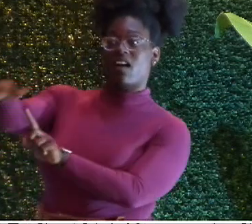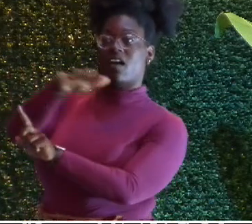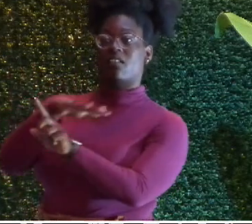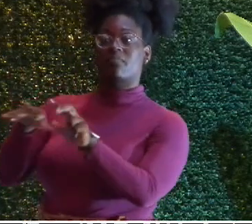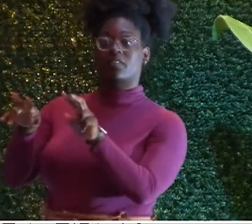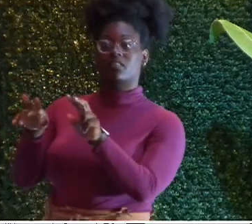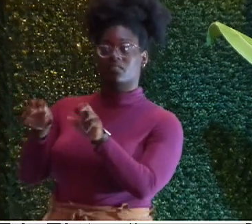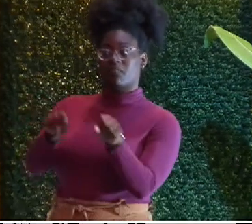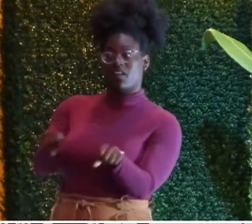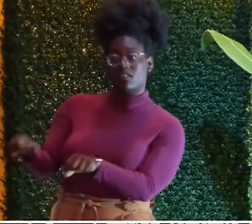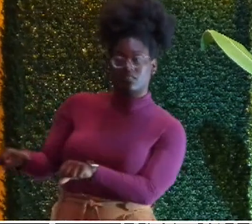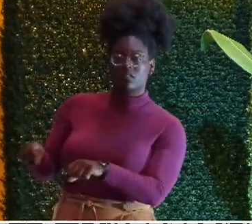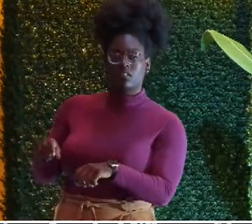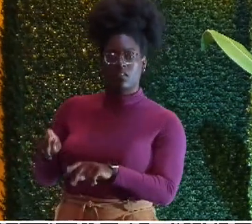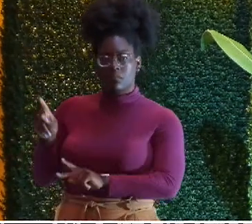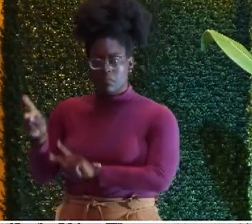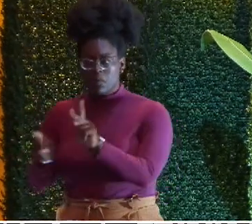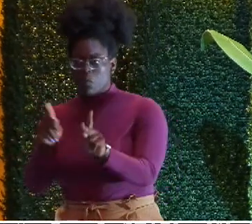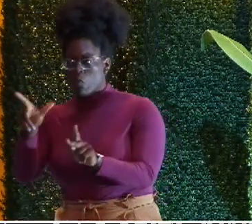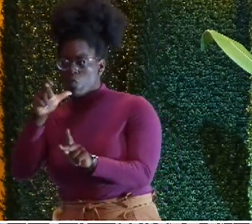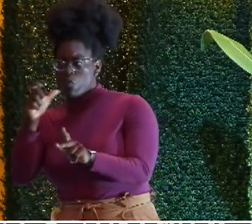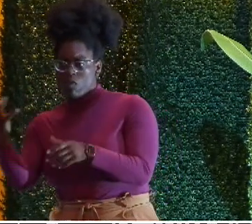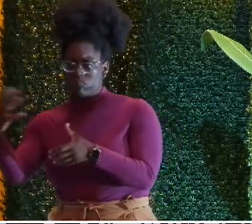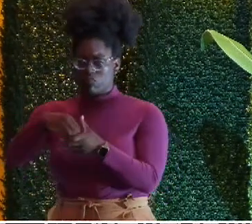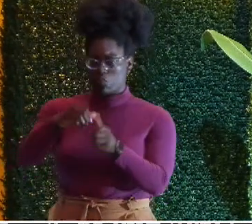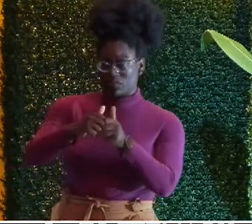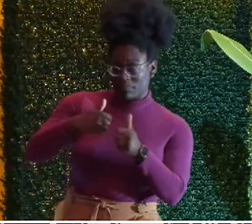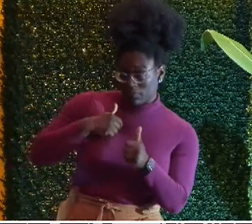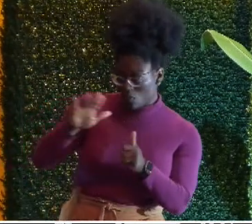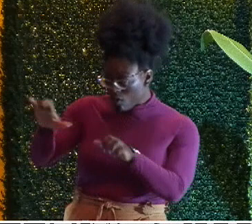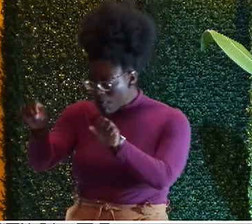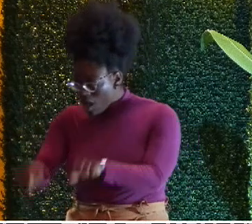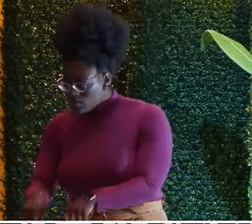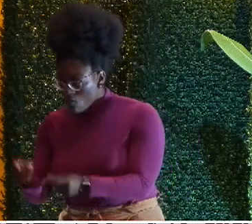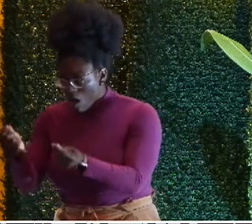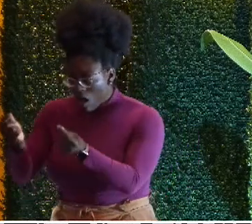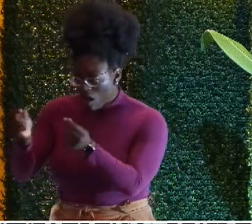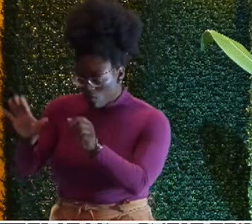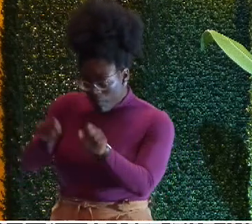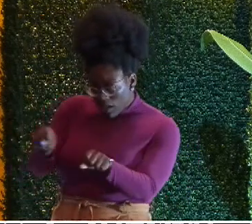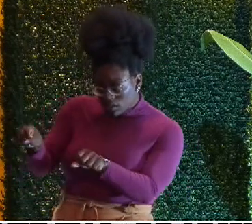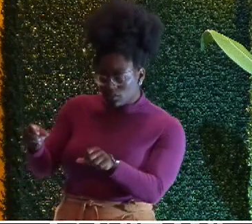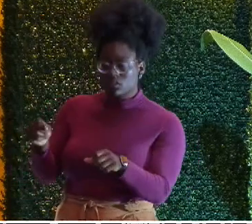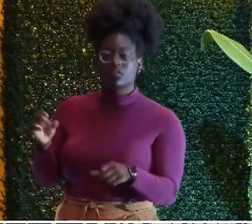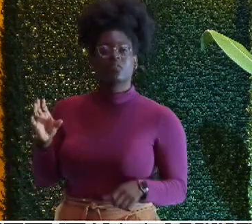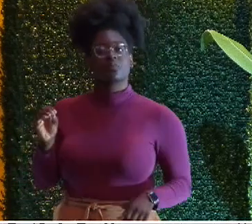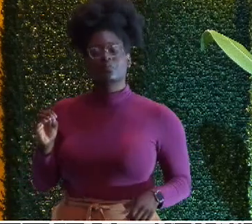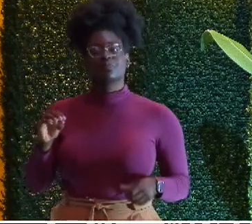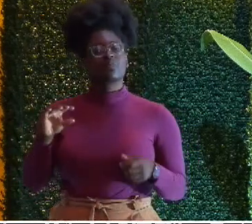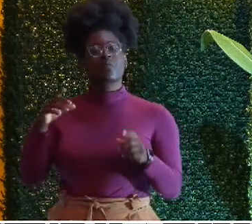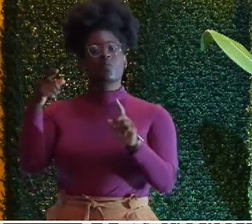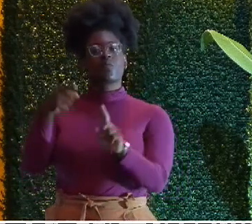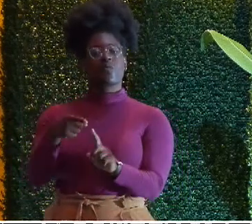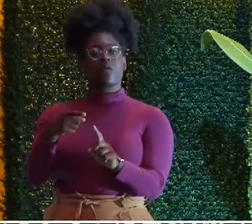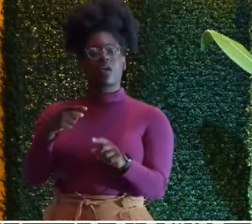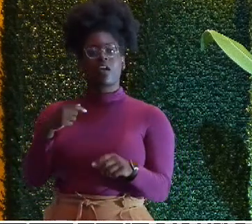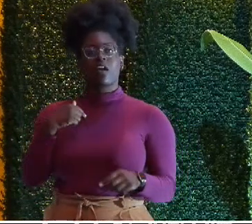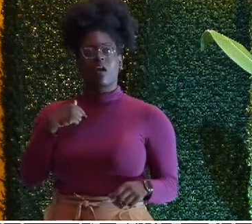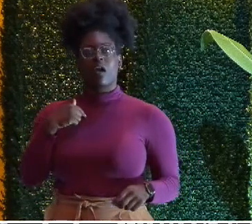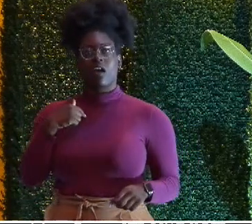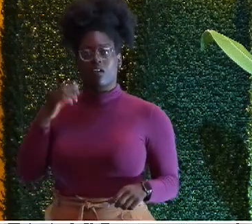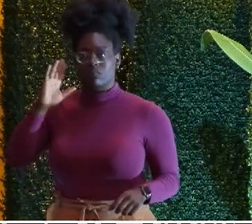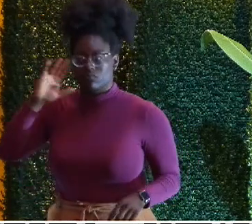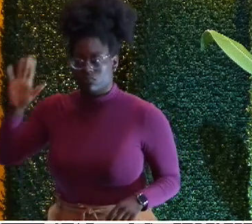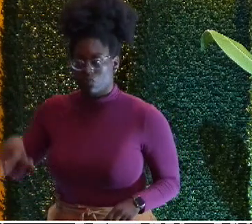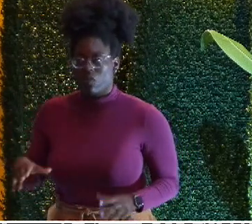are engaging with. I say this to say, we know that there's a lot of people who they ain't even